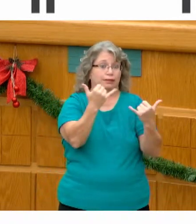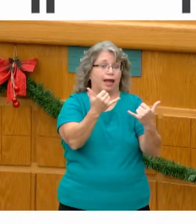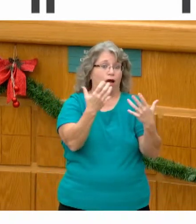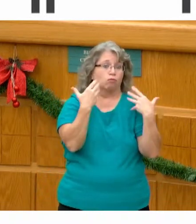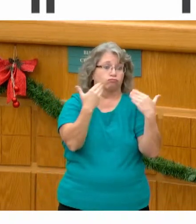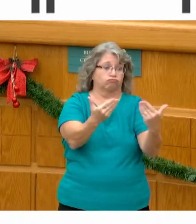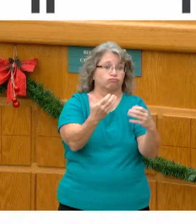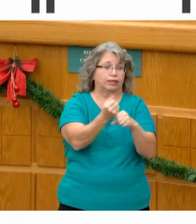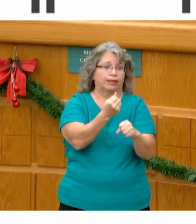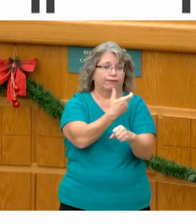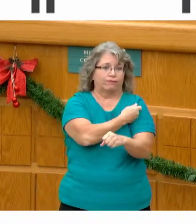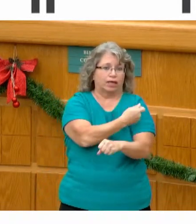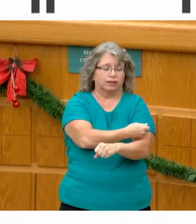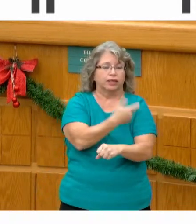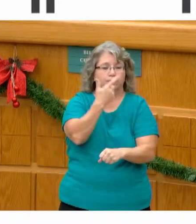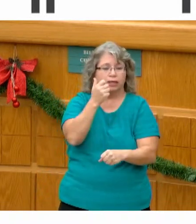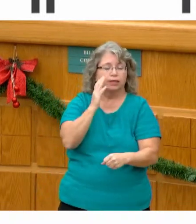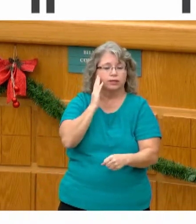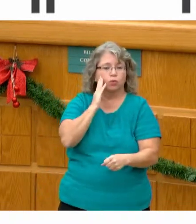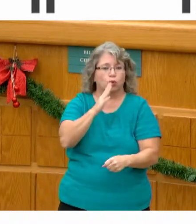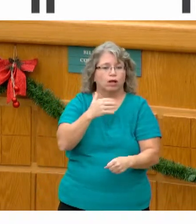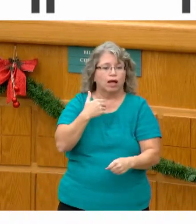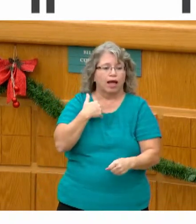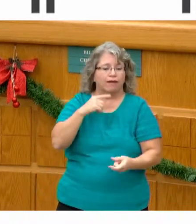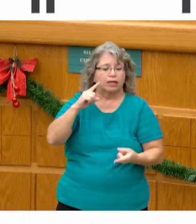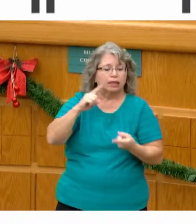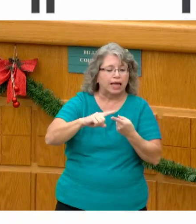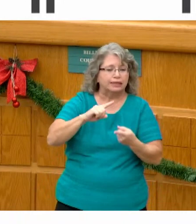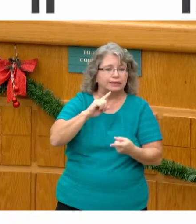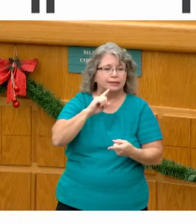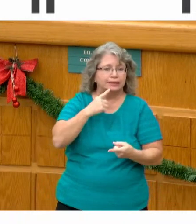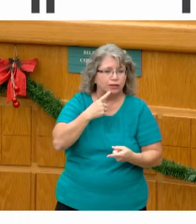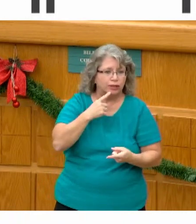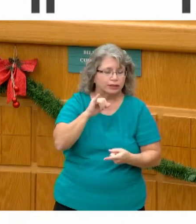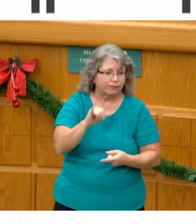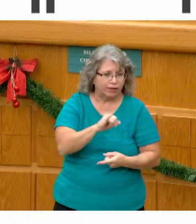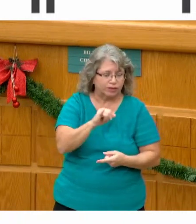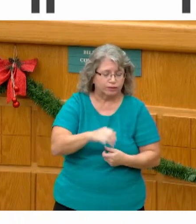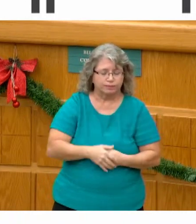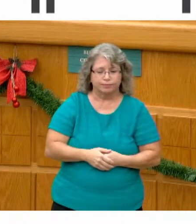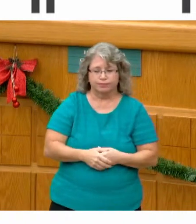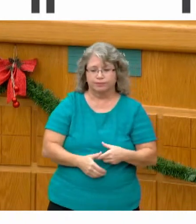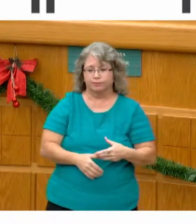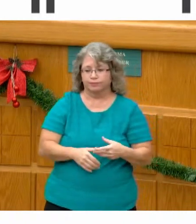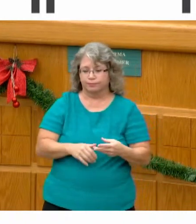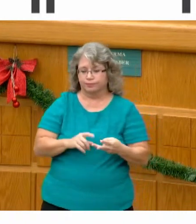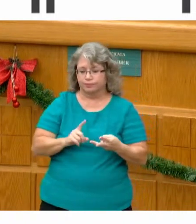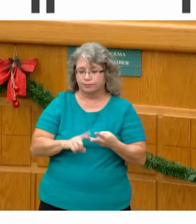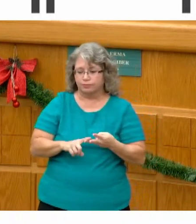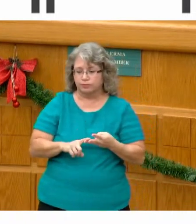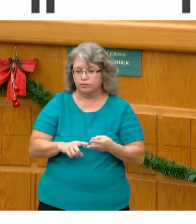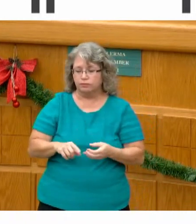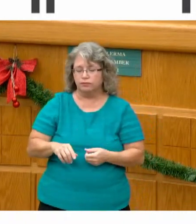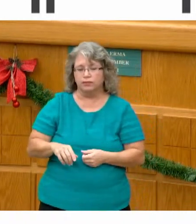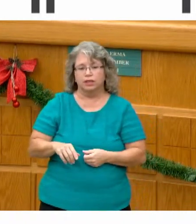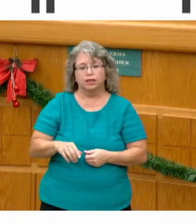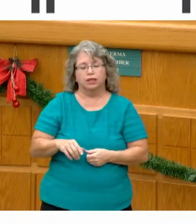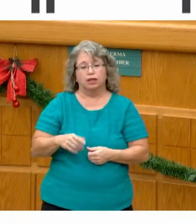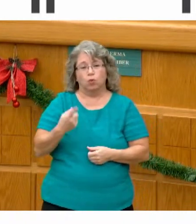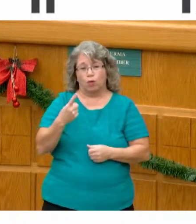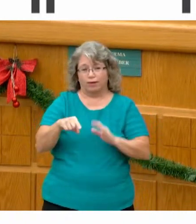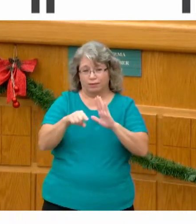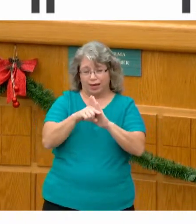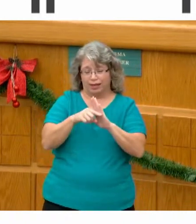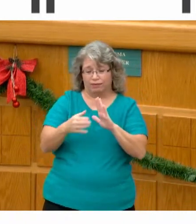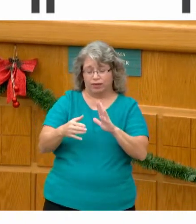were the positive aspects of this. The negative aspect of this is it looks like right now, based upon the data that we're seeing, it's not